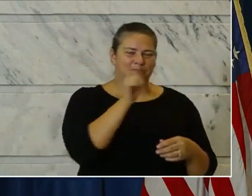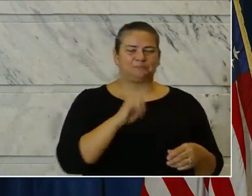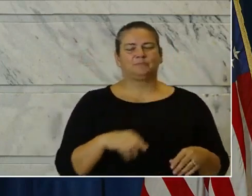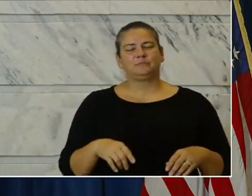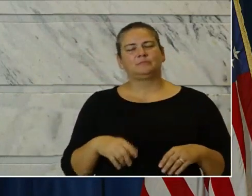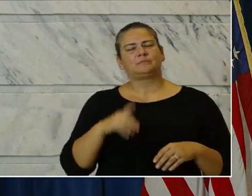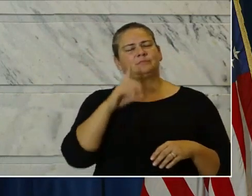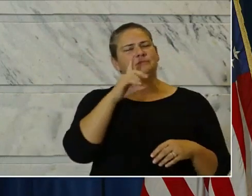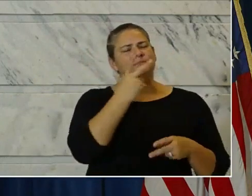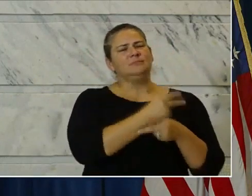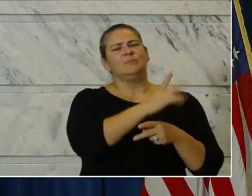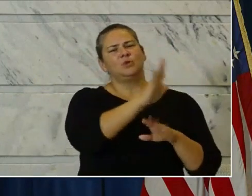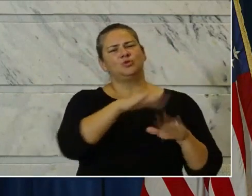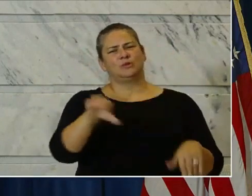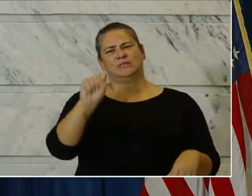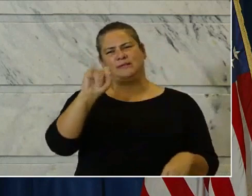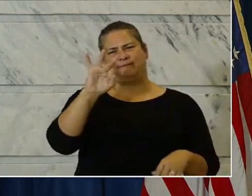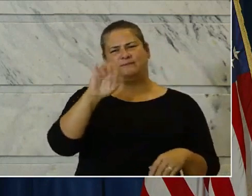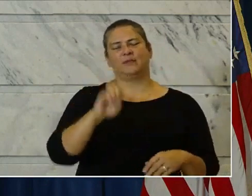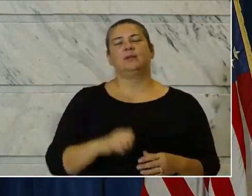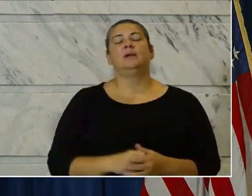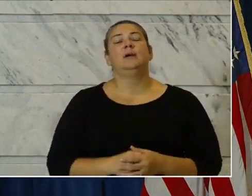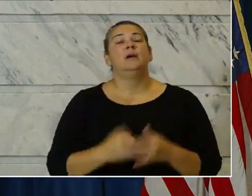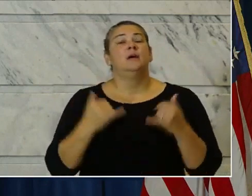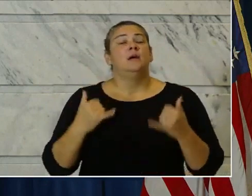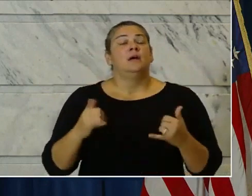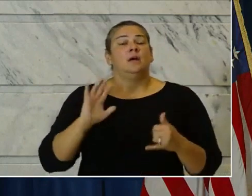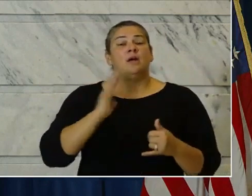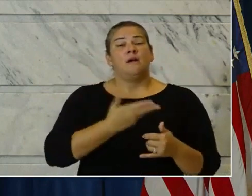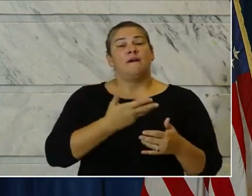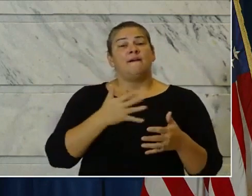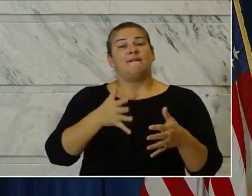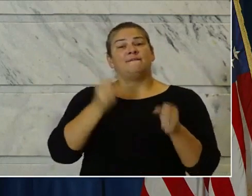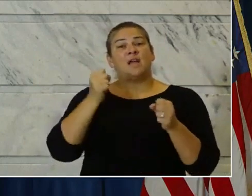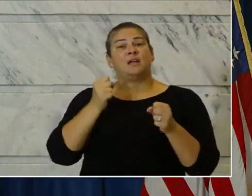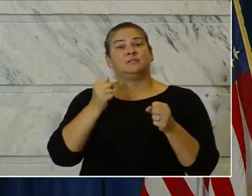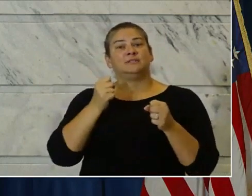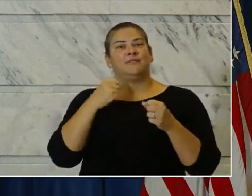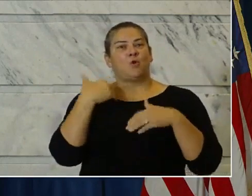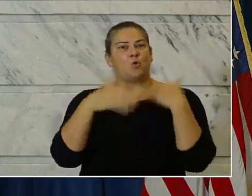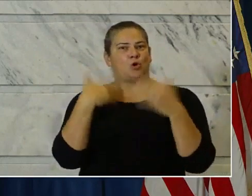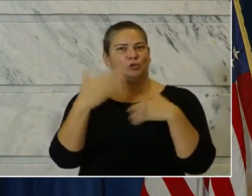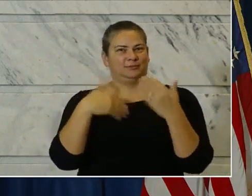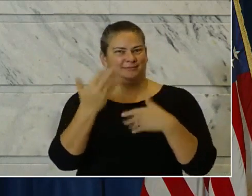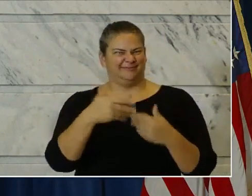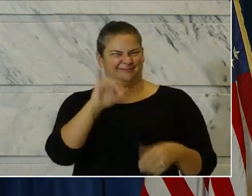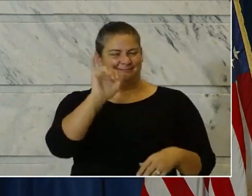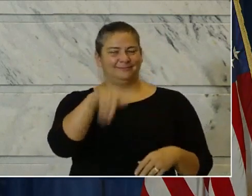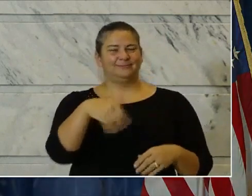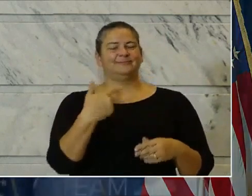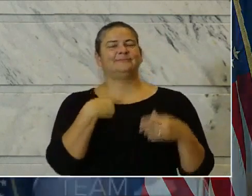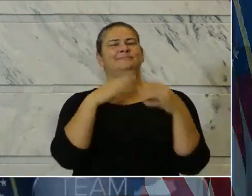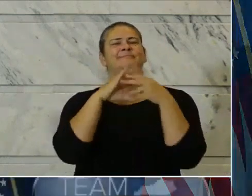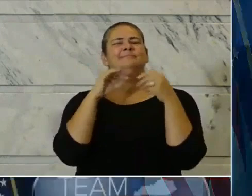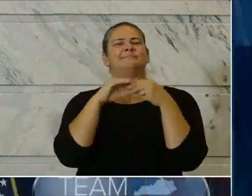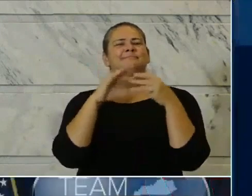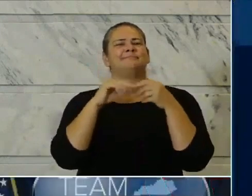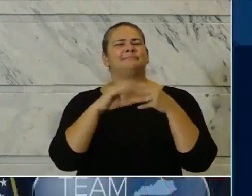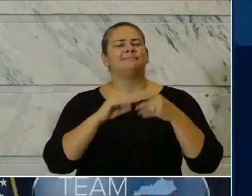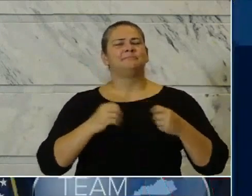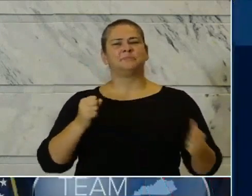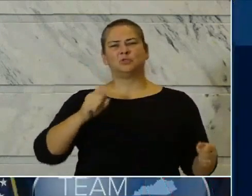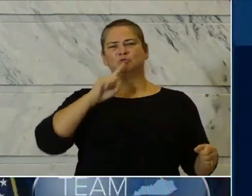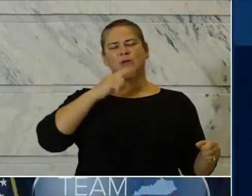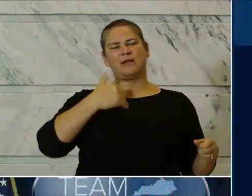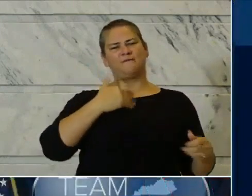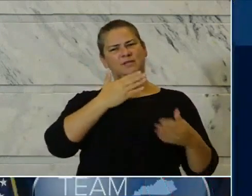trying to keep their kids safe. All right, our fast for today, those things we start with to make sure you see a number of different